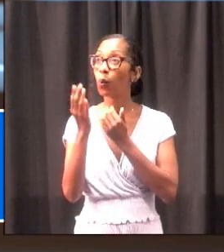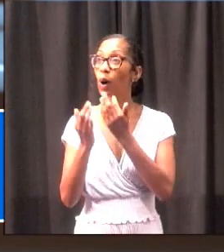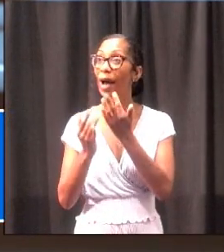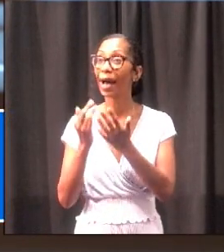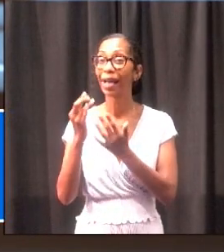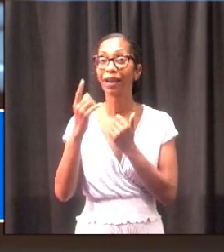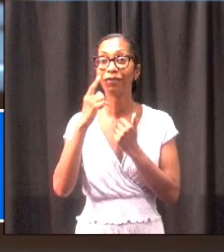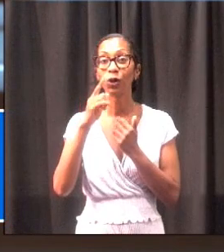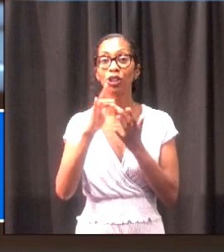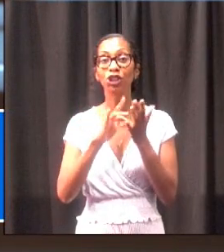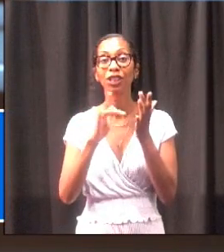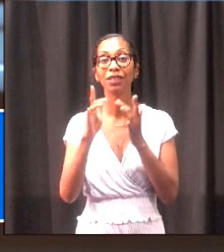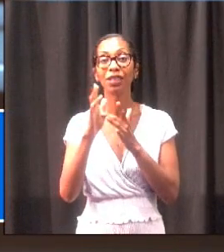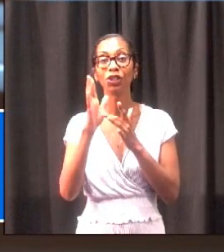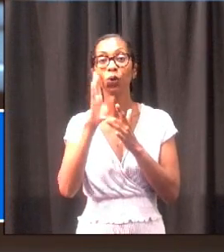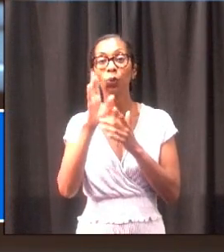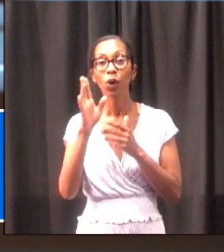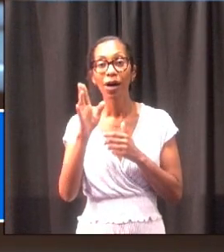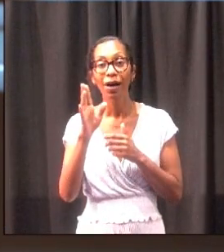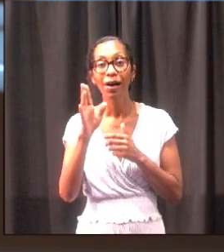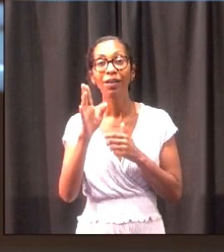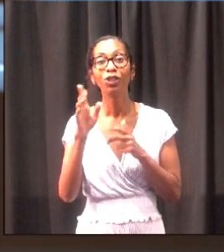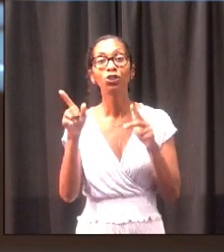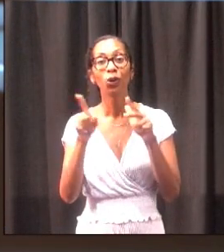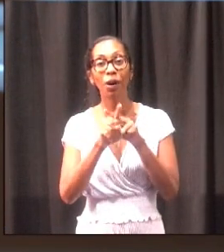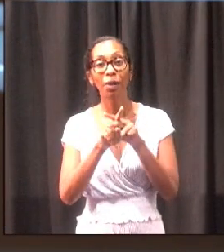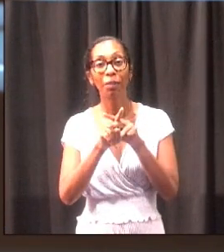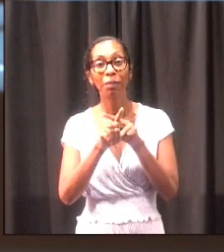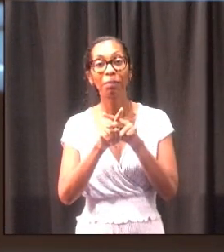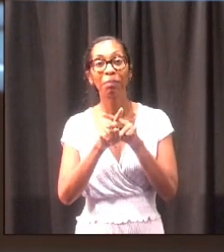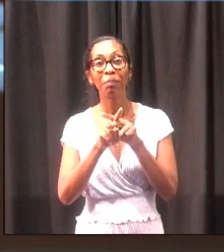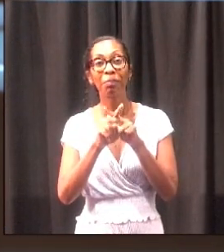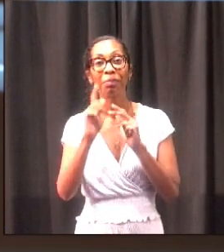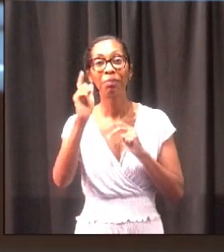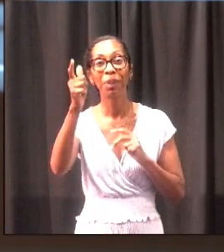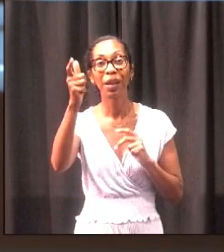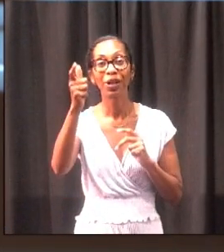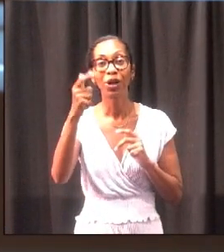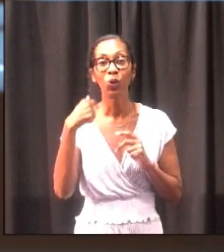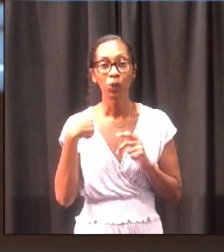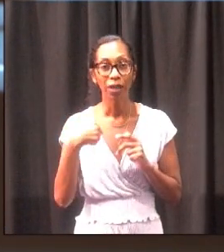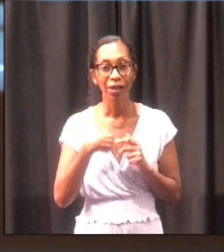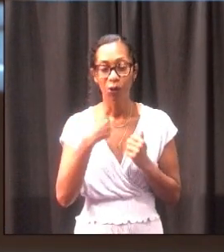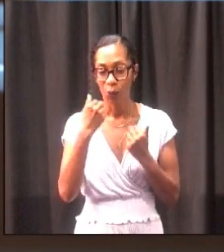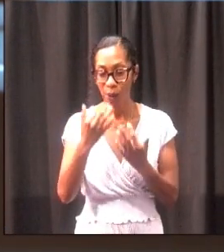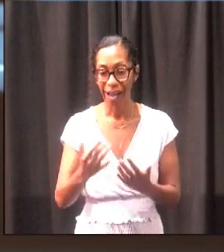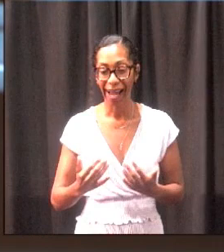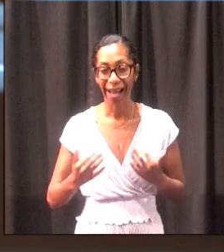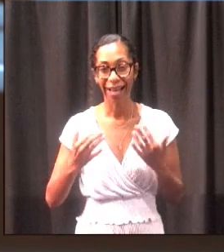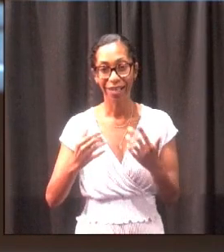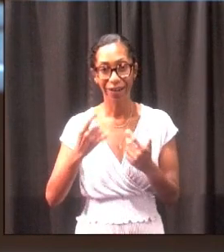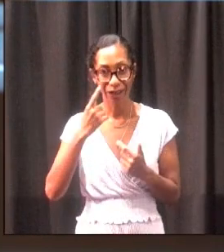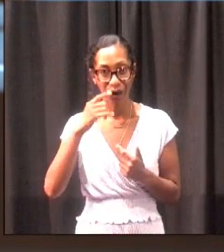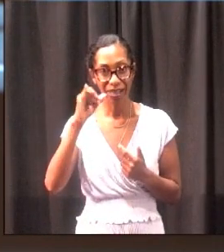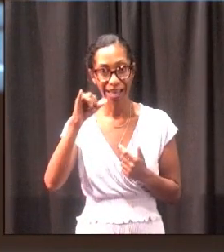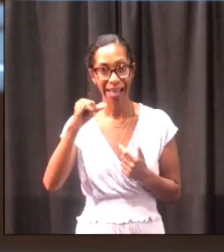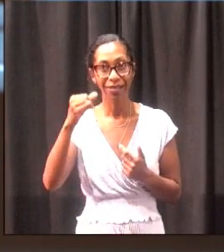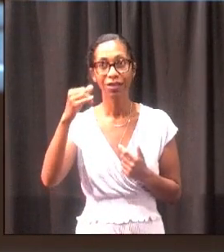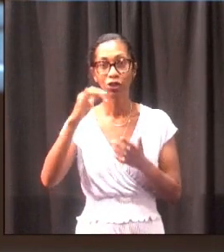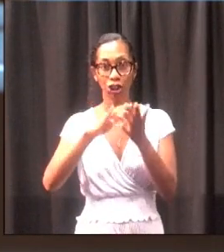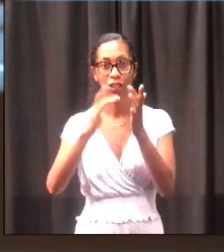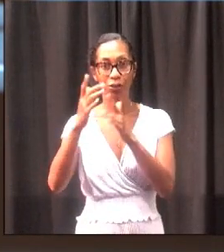Christ, knowing that Christ is going to return, we're eagerly waiting on that revelation. But understand what he says